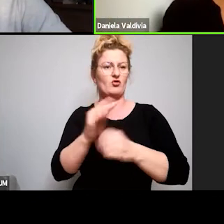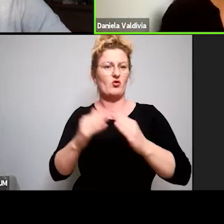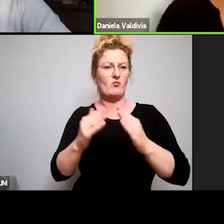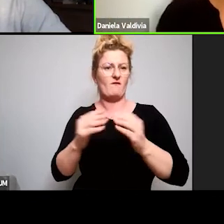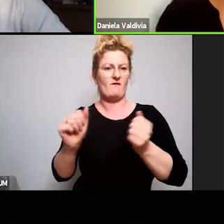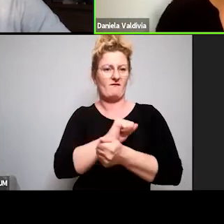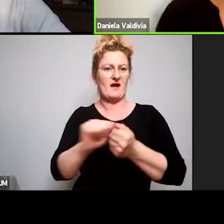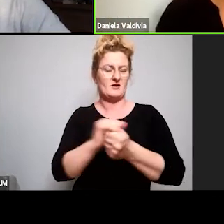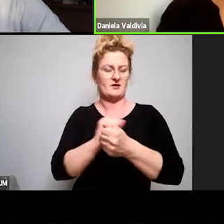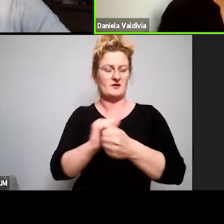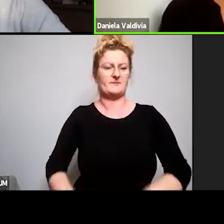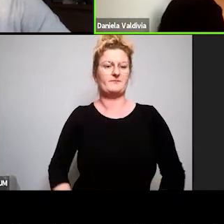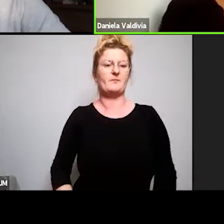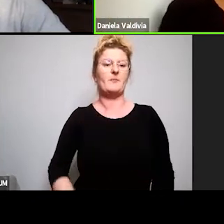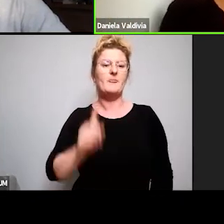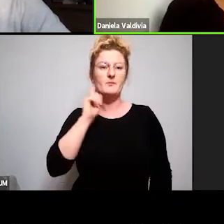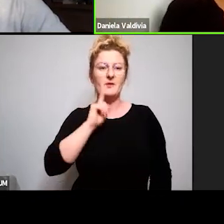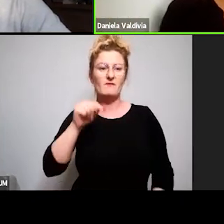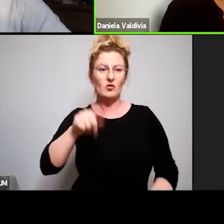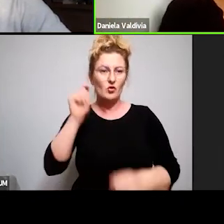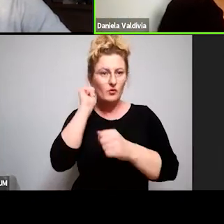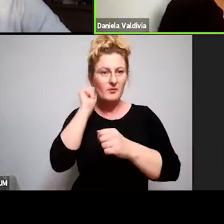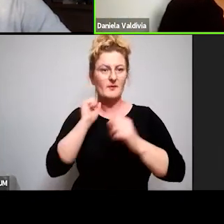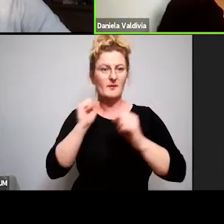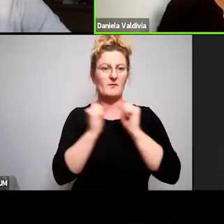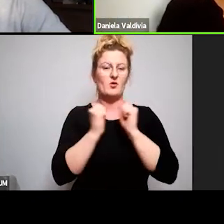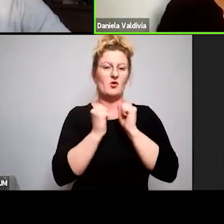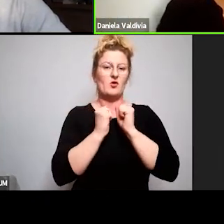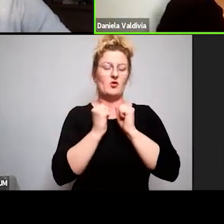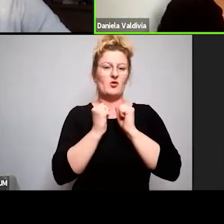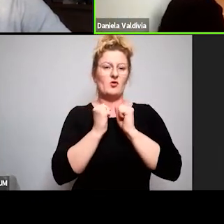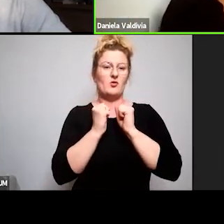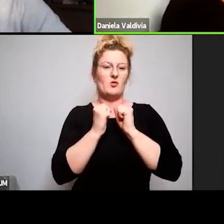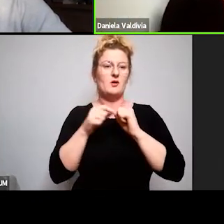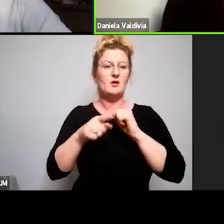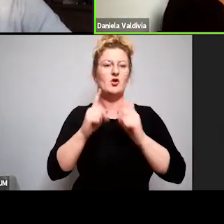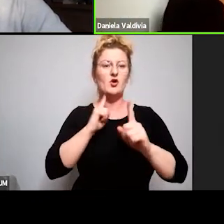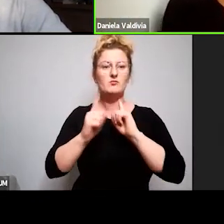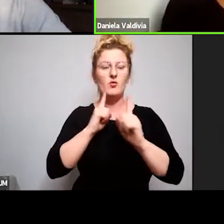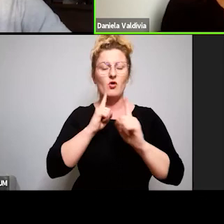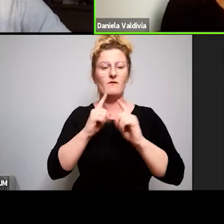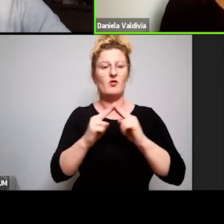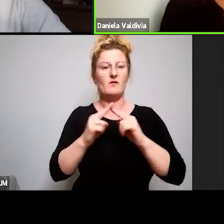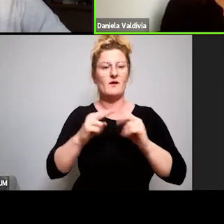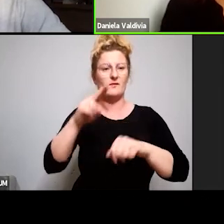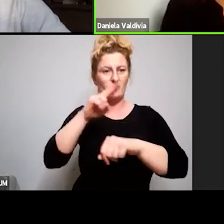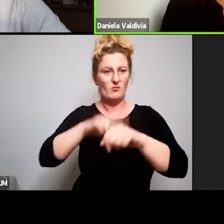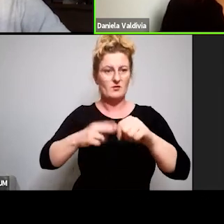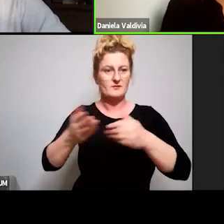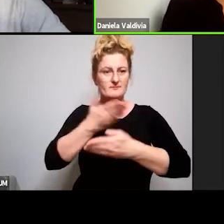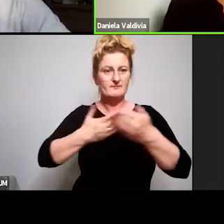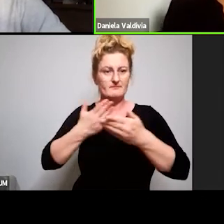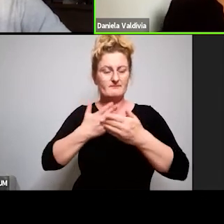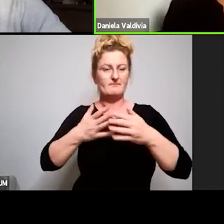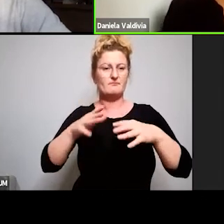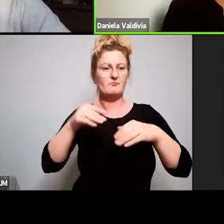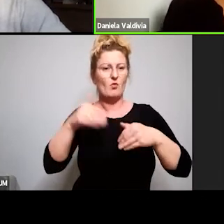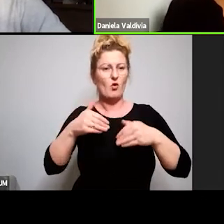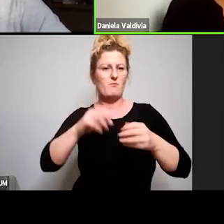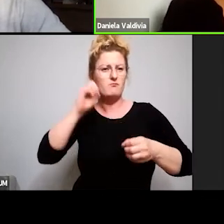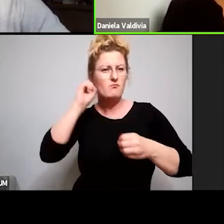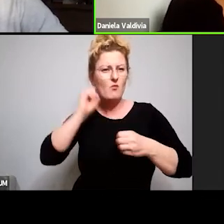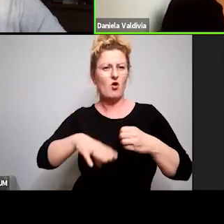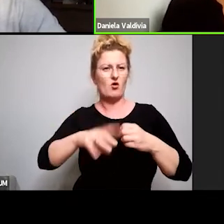be public, and they are not going to do anything, you know, because you don't trust them. So I would say in Bolivia we have